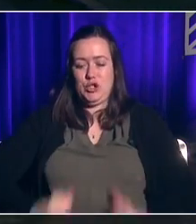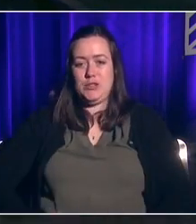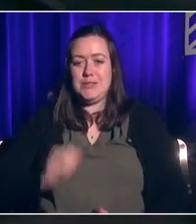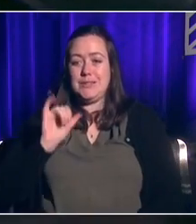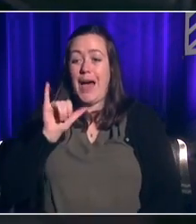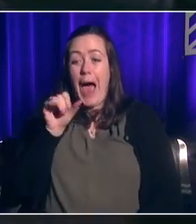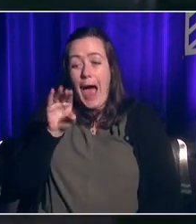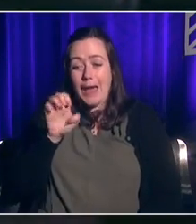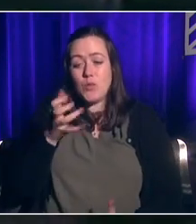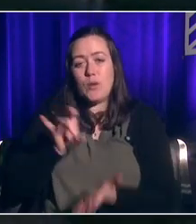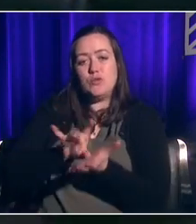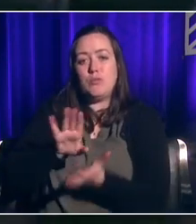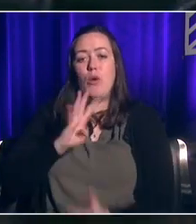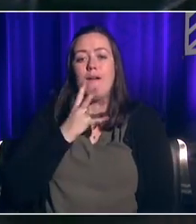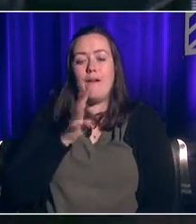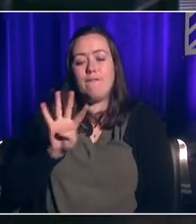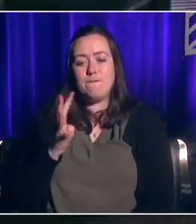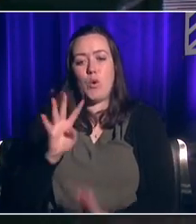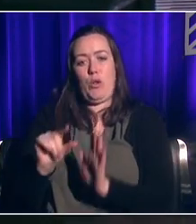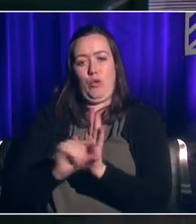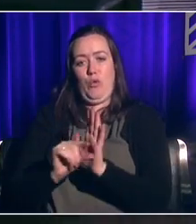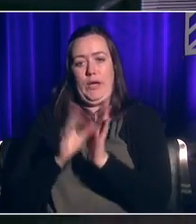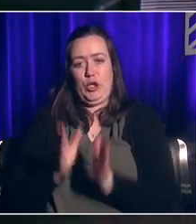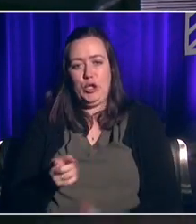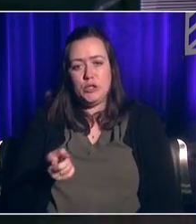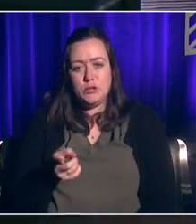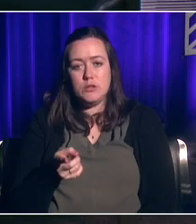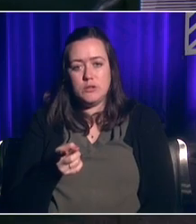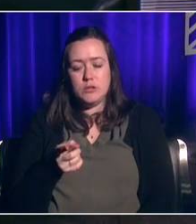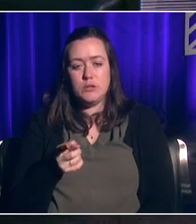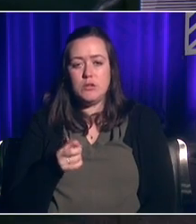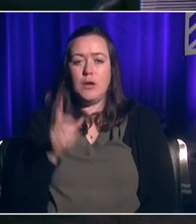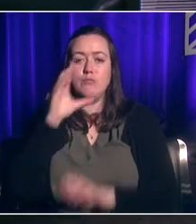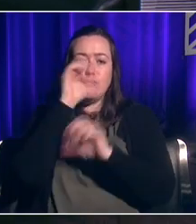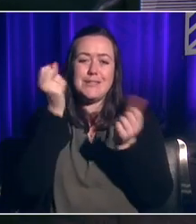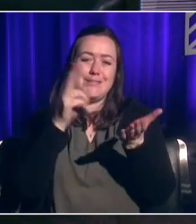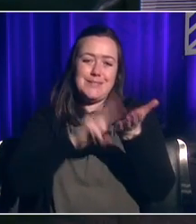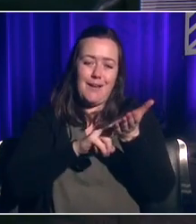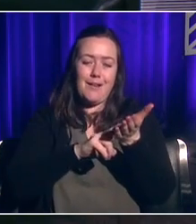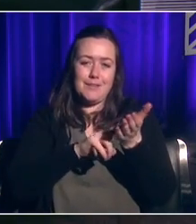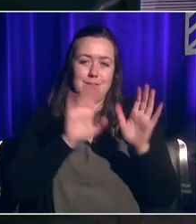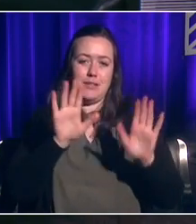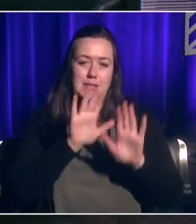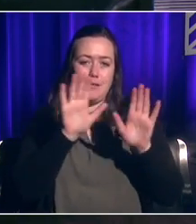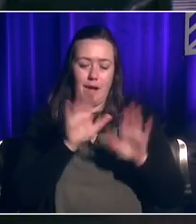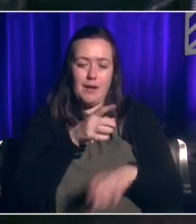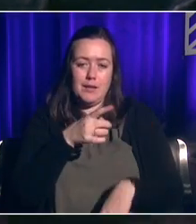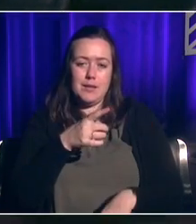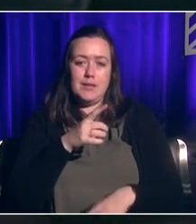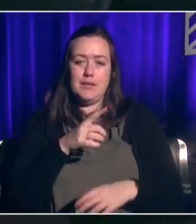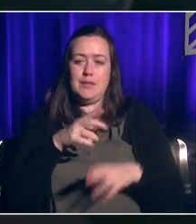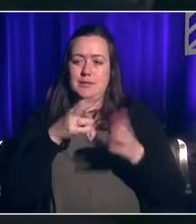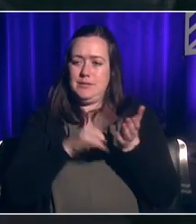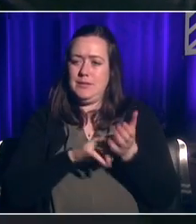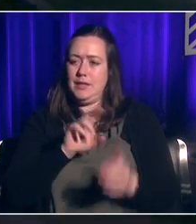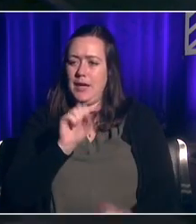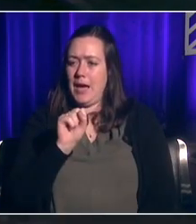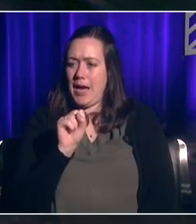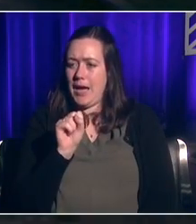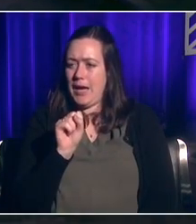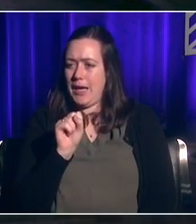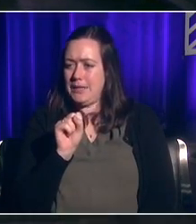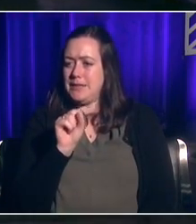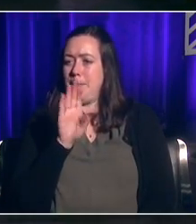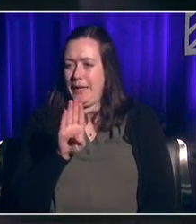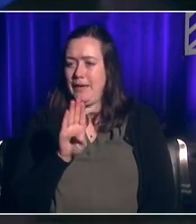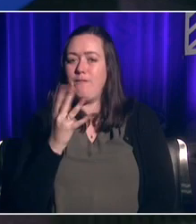just signed on a Sunday to show a sign of how cowardly he is, on a Sunday, SB 4, which allows authorities to